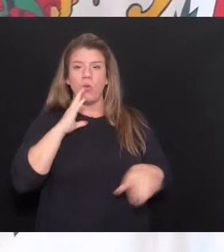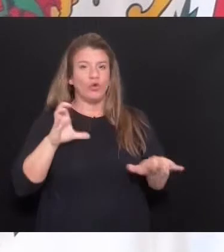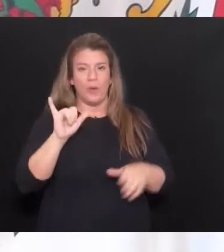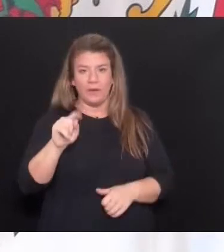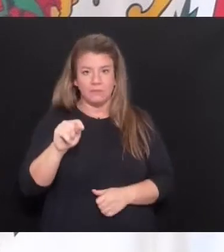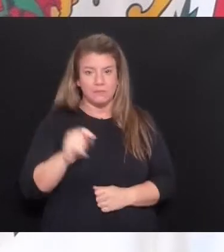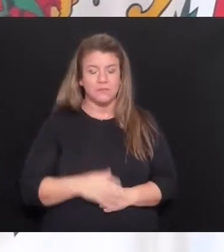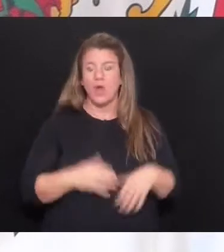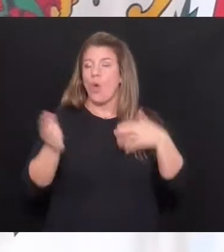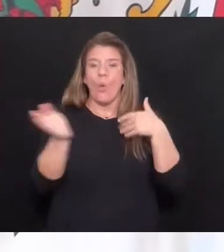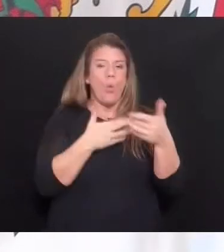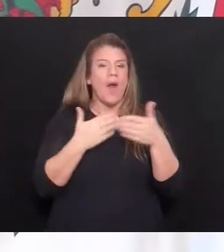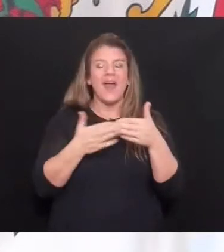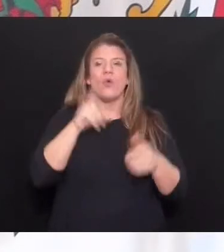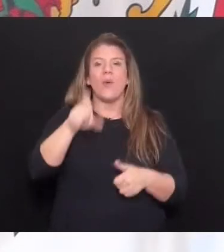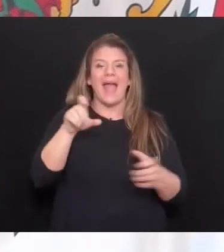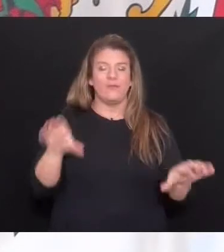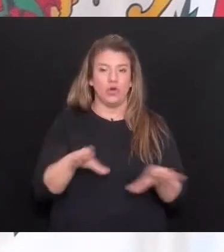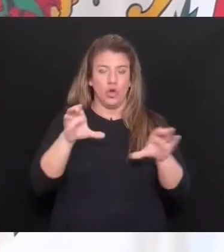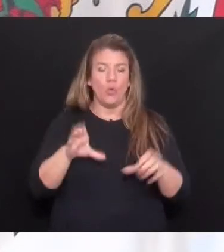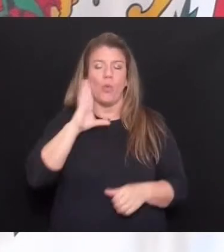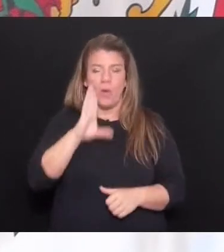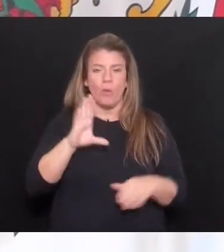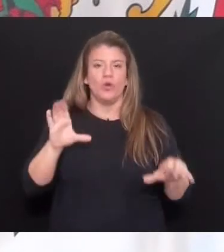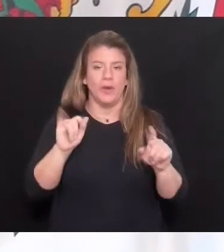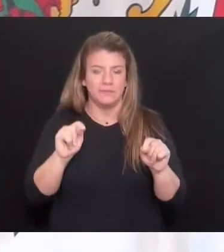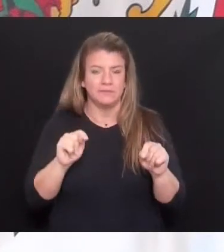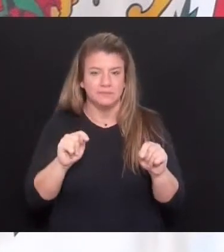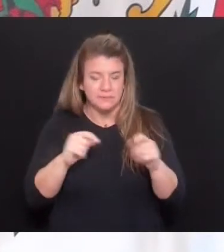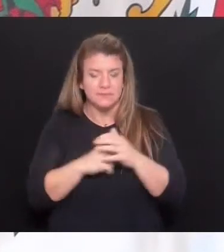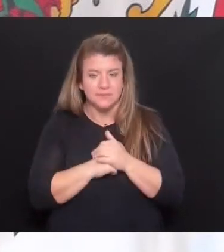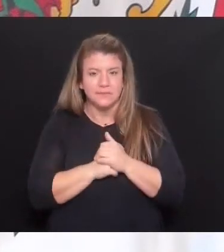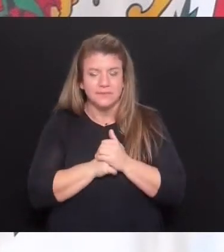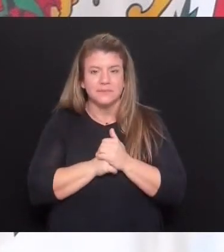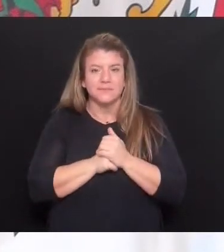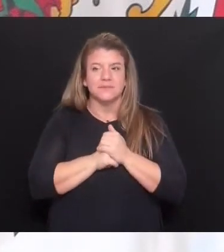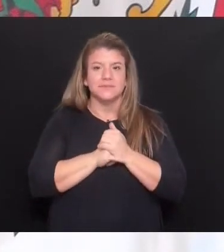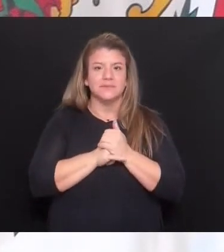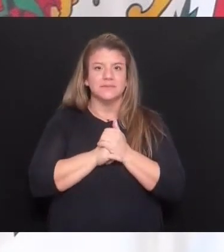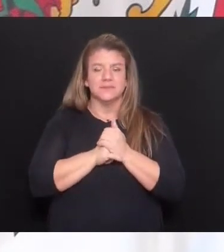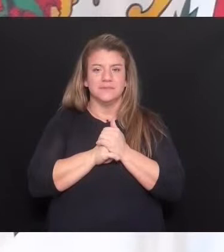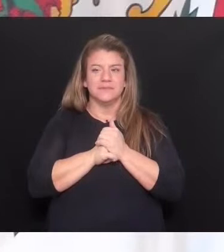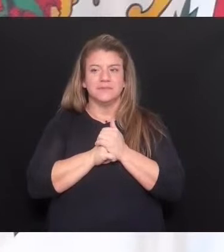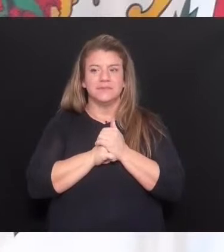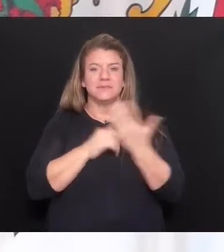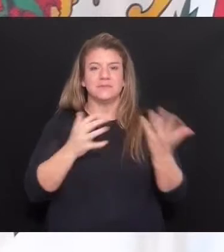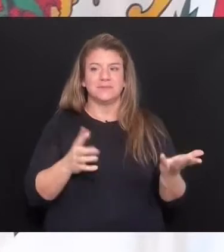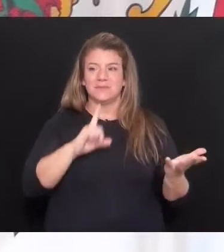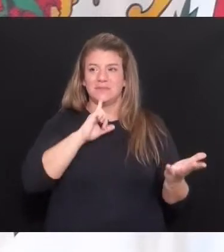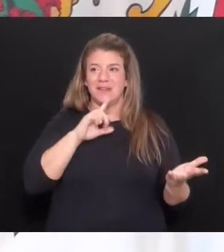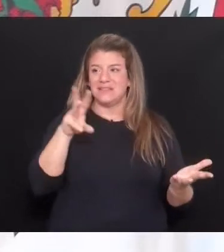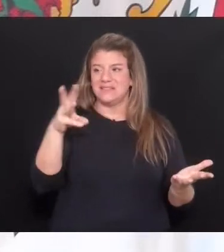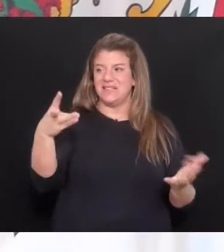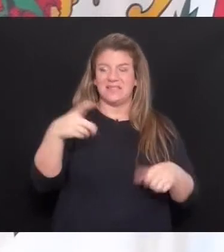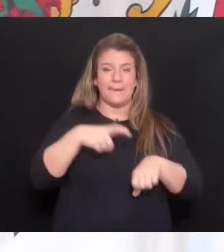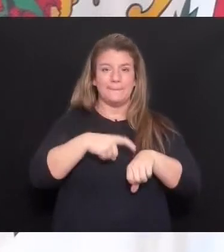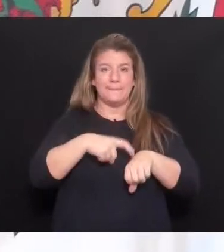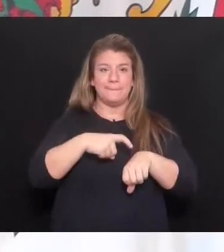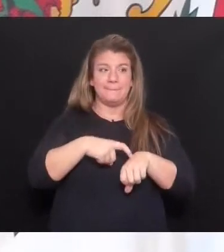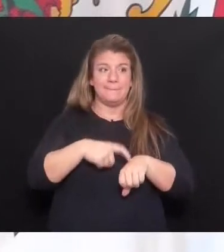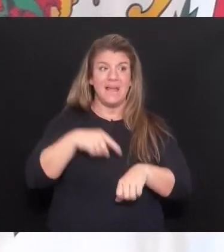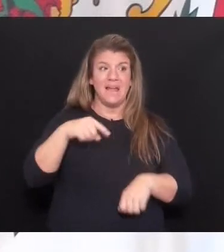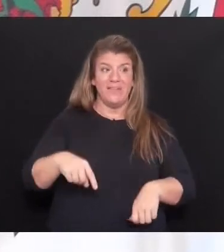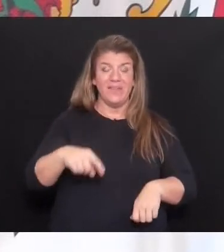that. Whatever we got to do, we'll do. You know, it is the 6th time. I mean, this